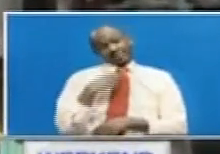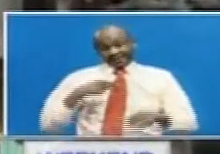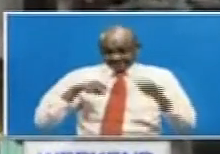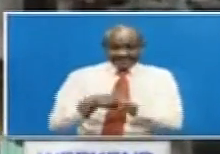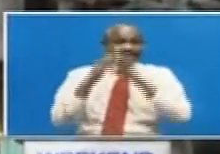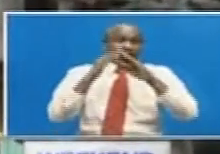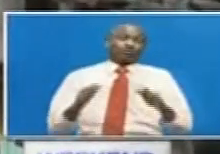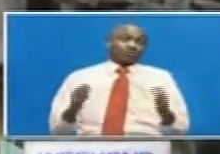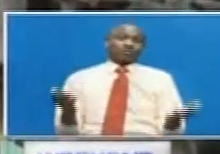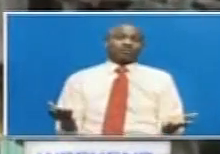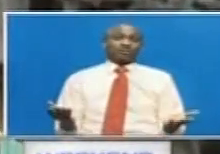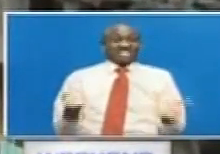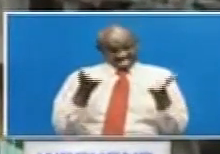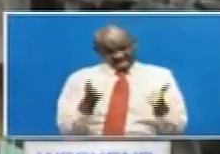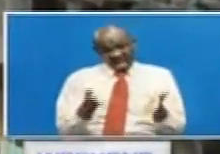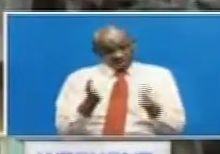yameingia kwa manyumba.